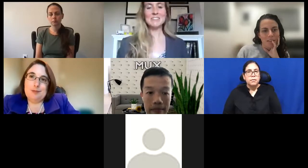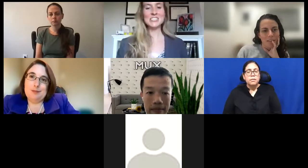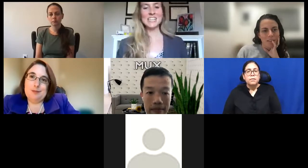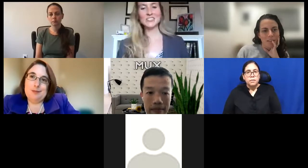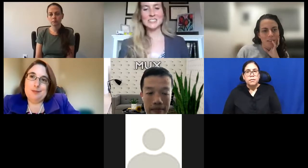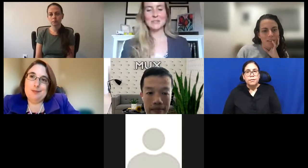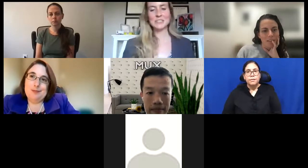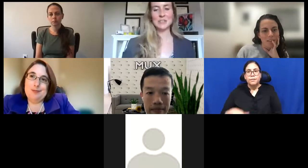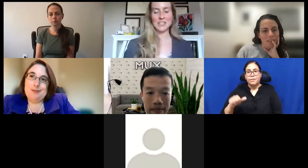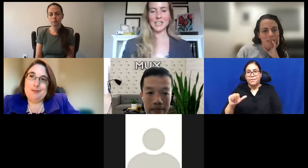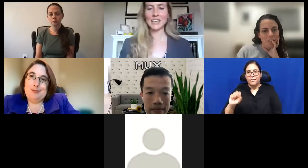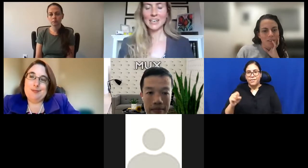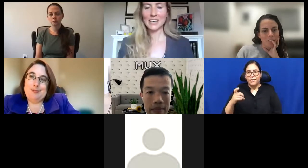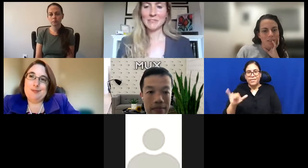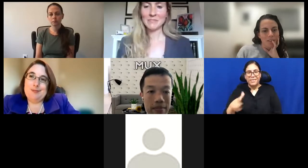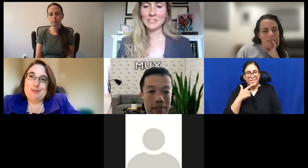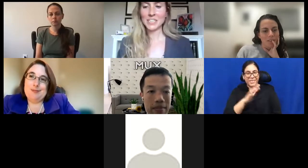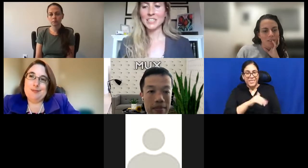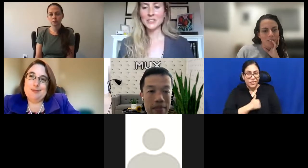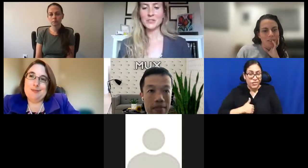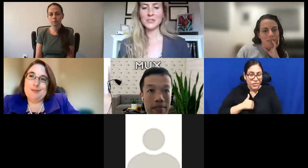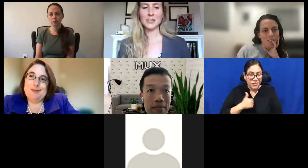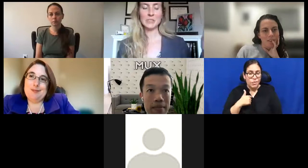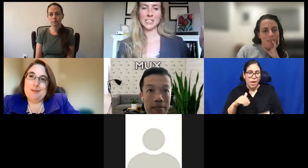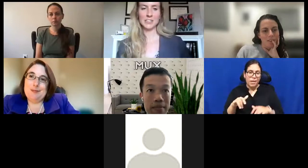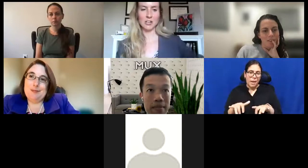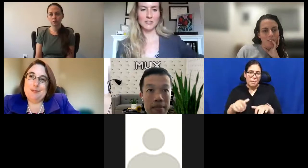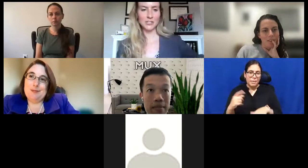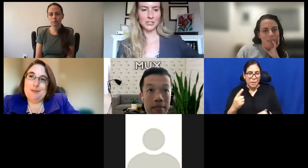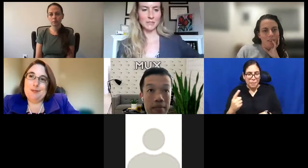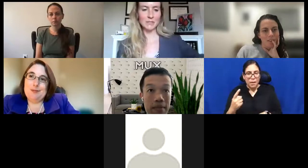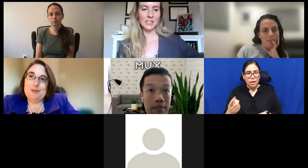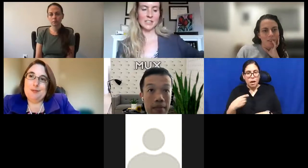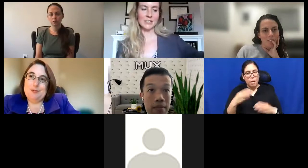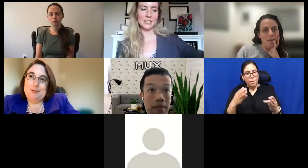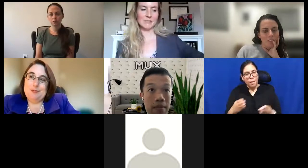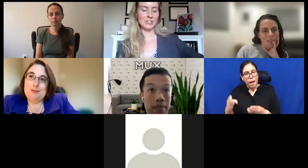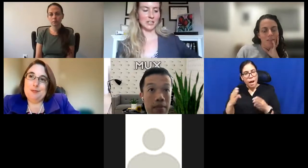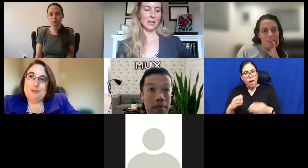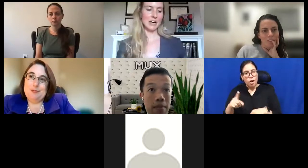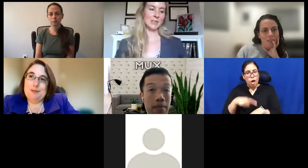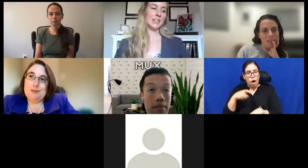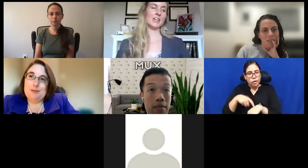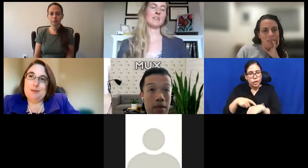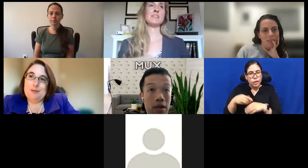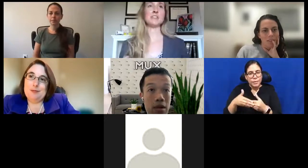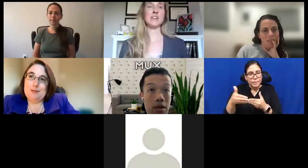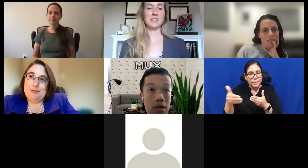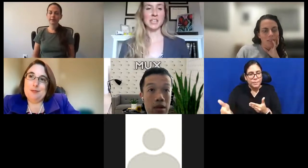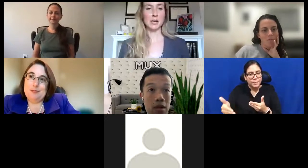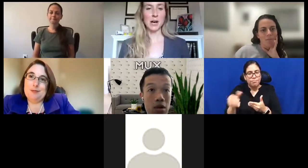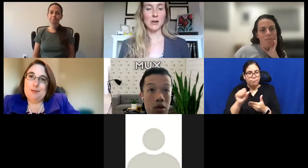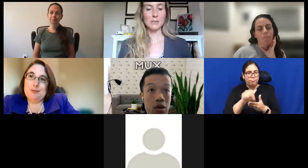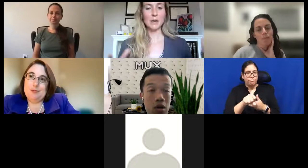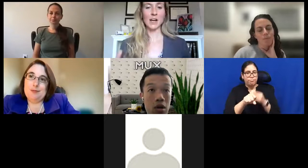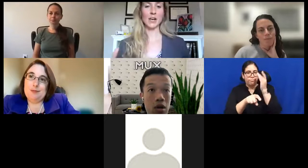Sorry, so I was just actually typing something relating to kind of planning long-term. I know Yen was talking about, even if you're